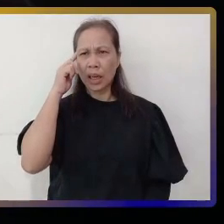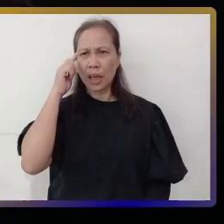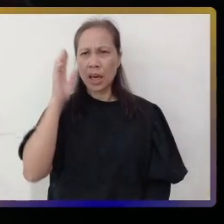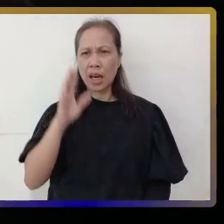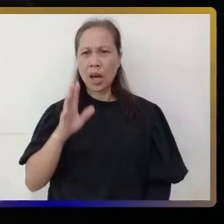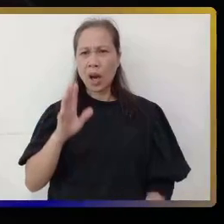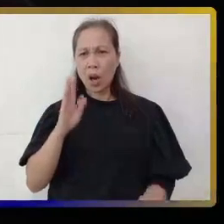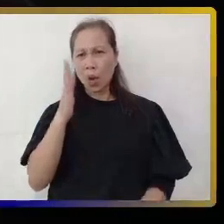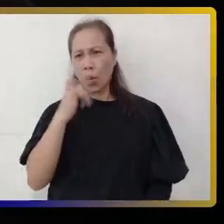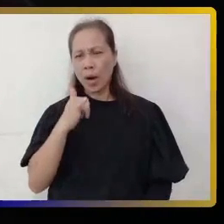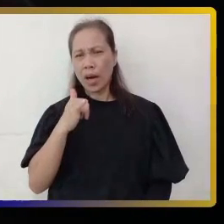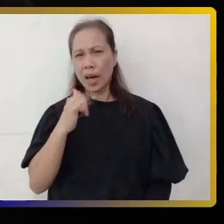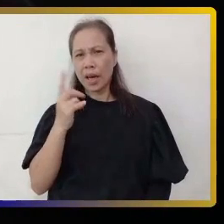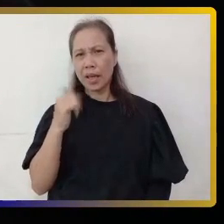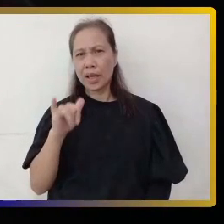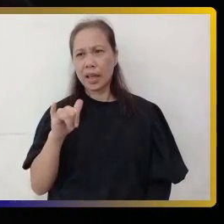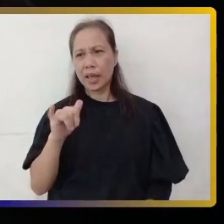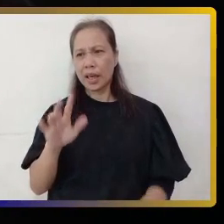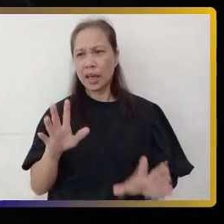they have the Gods